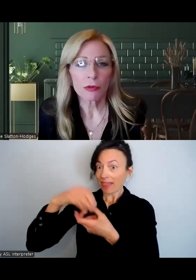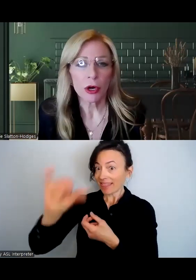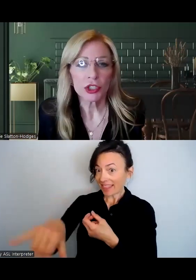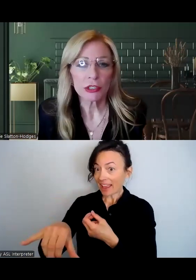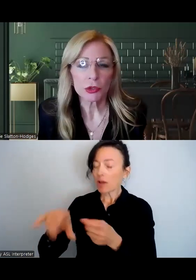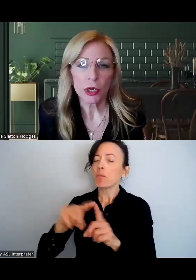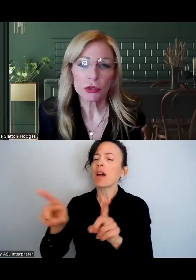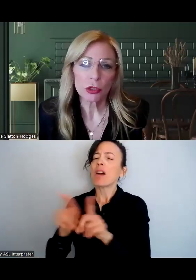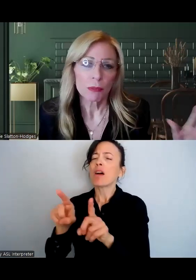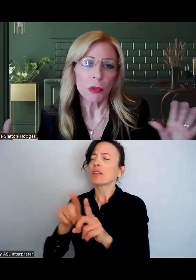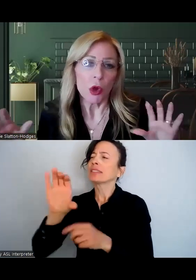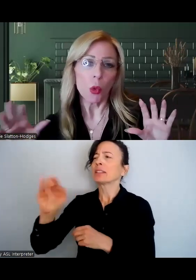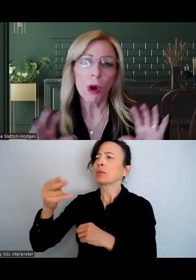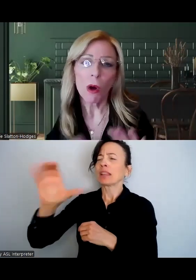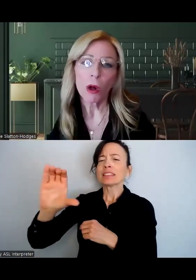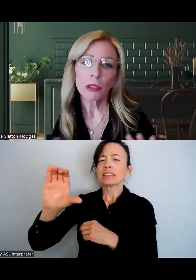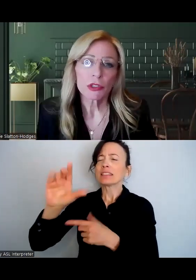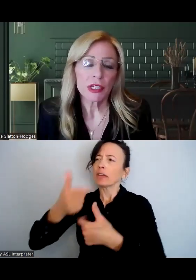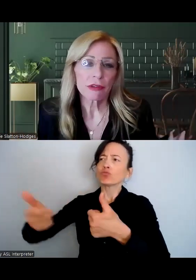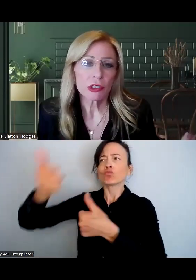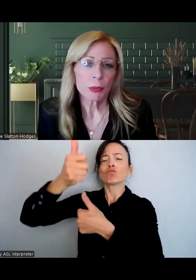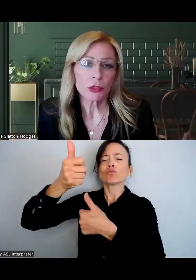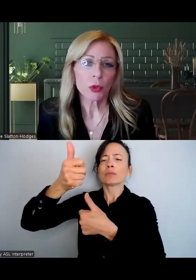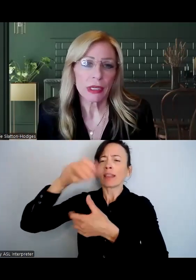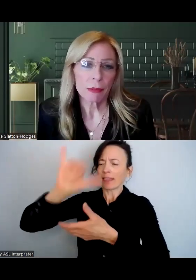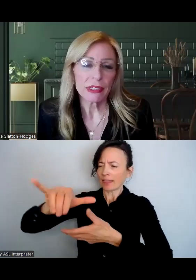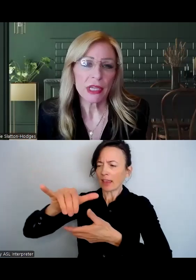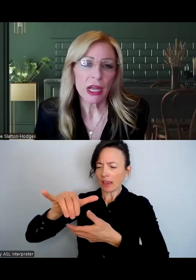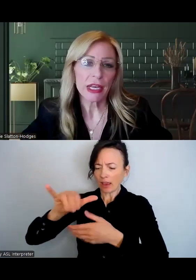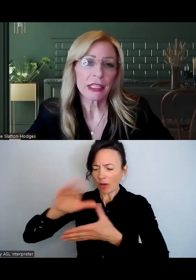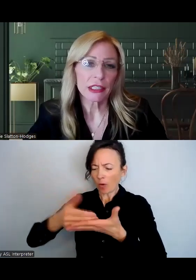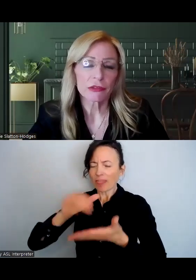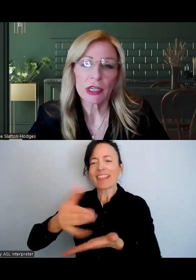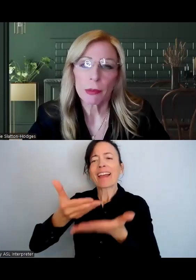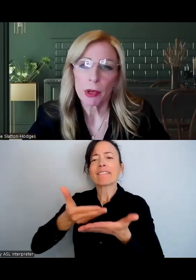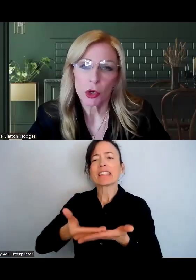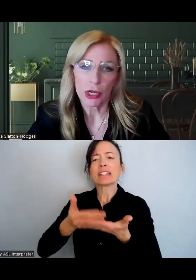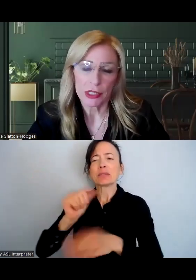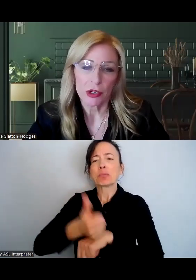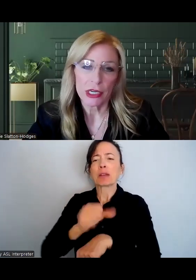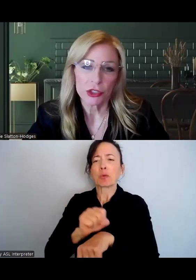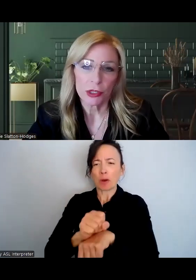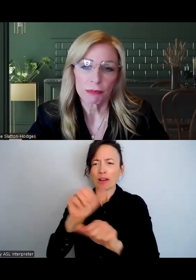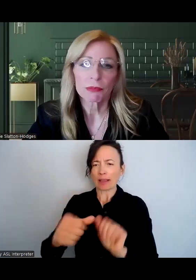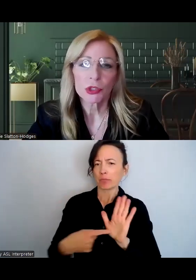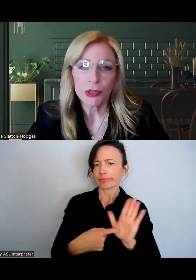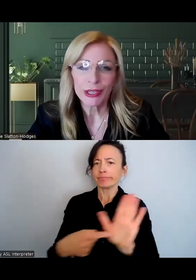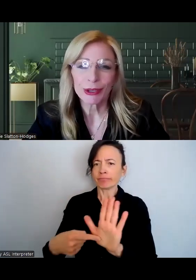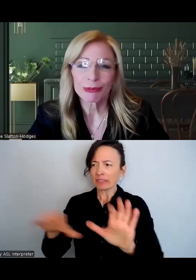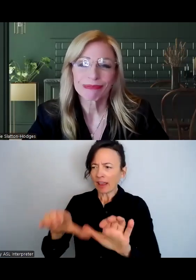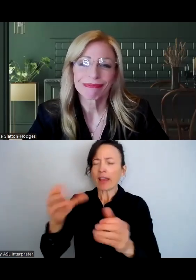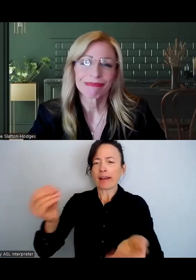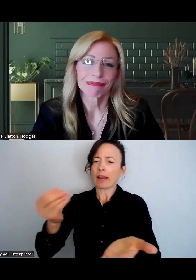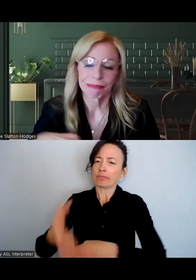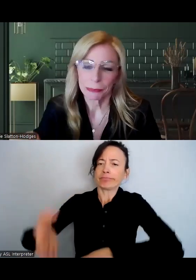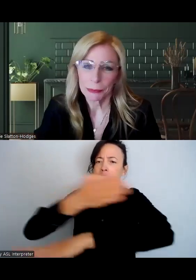an overarching structure where all of this evidence-based work can be done and lifted up across our nation. So thank